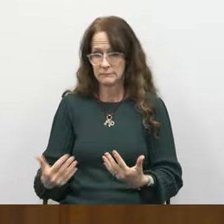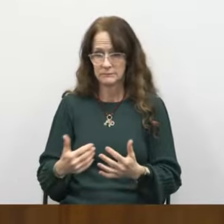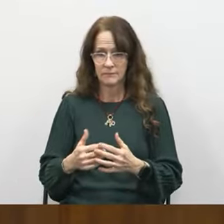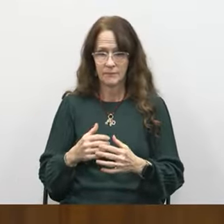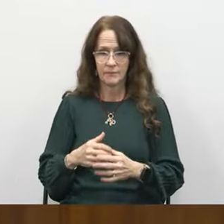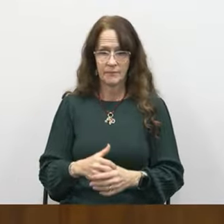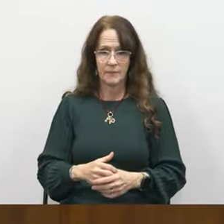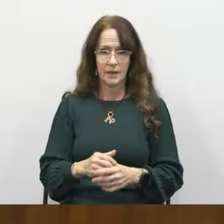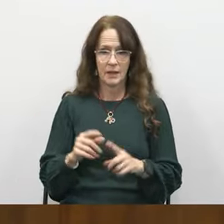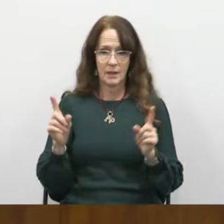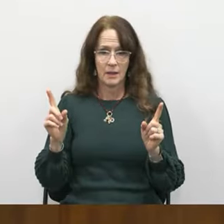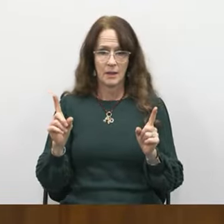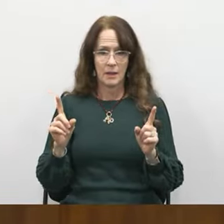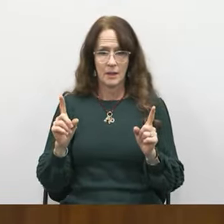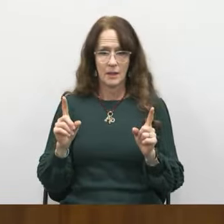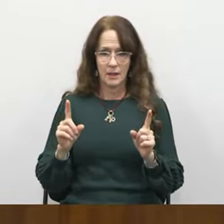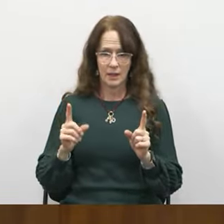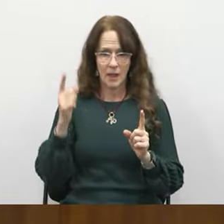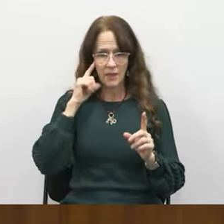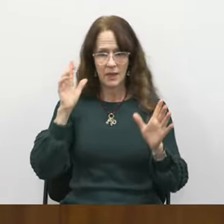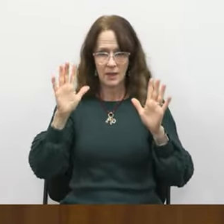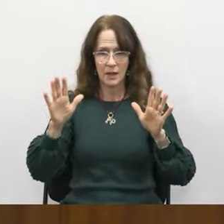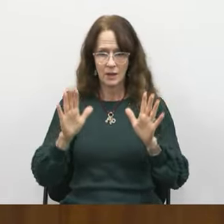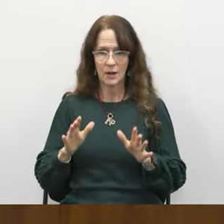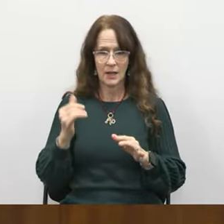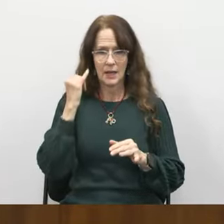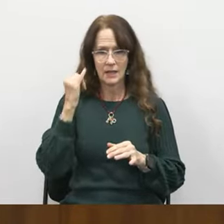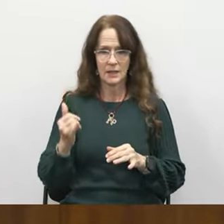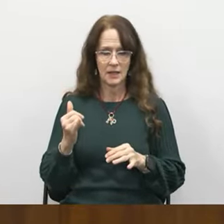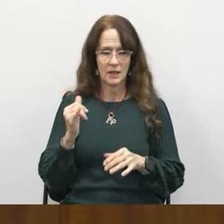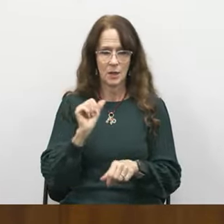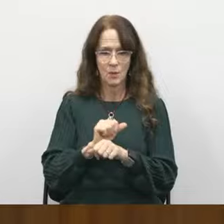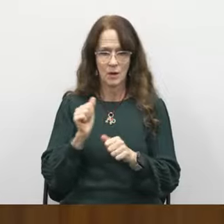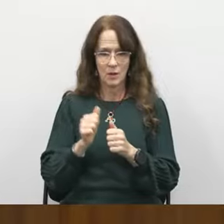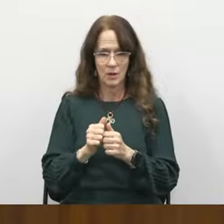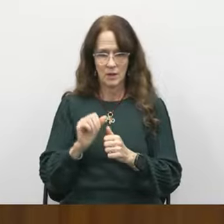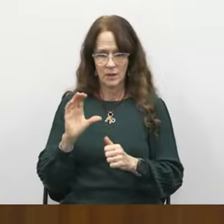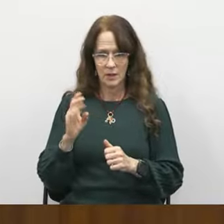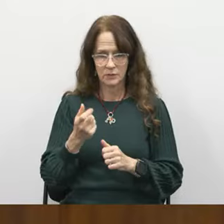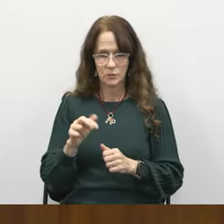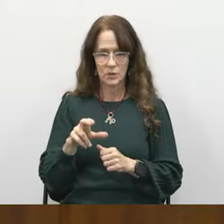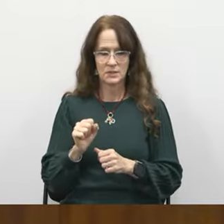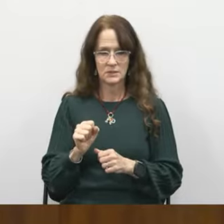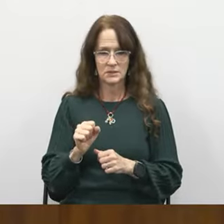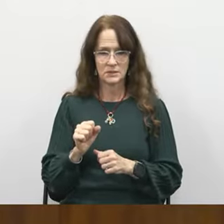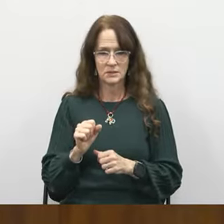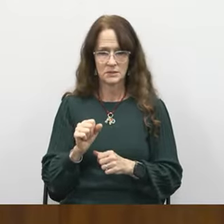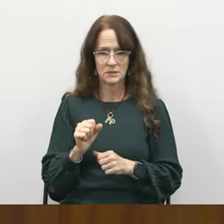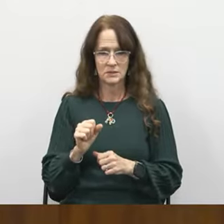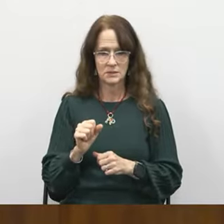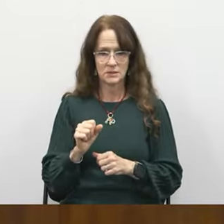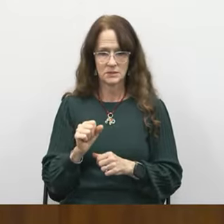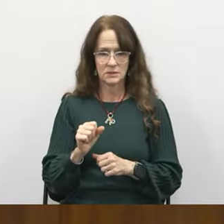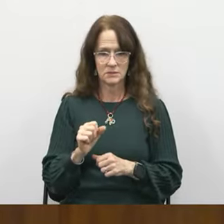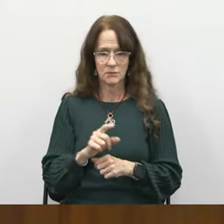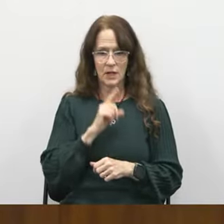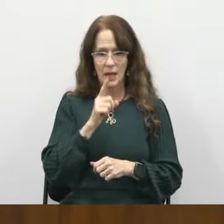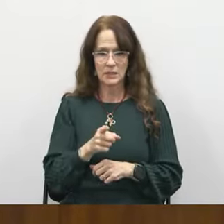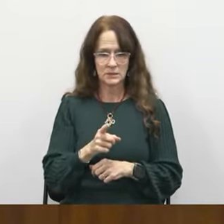things considered, I think that's a great idea, and I can work with Chris on what that actually consists